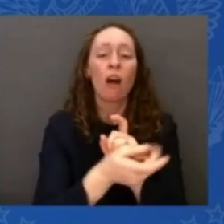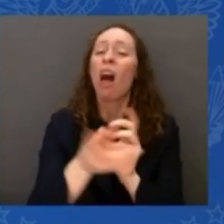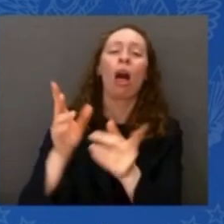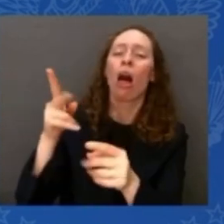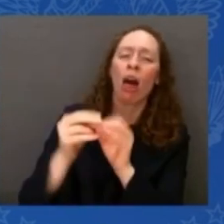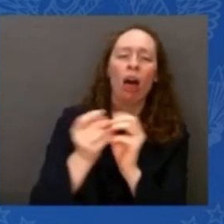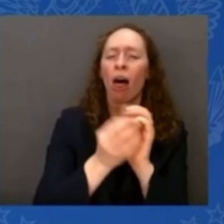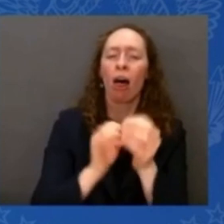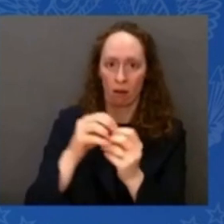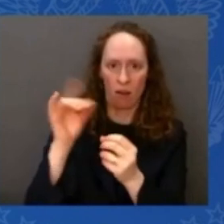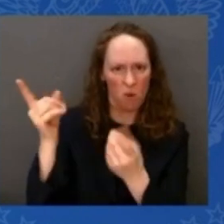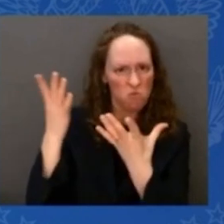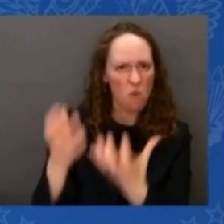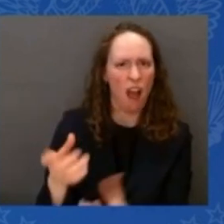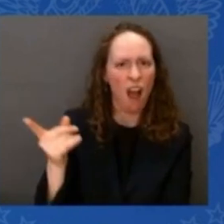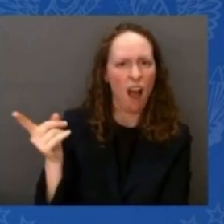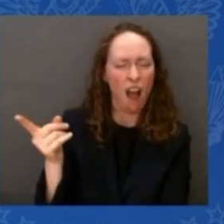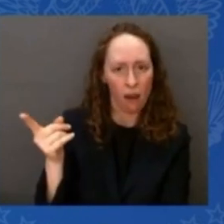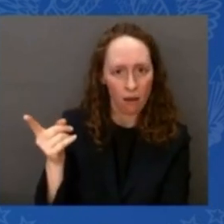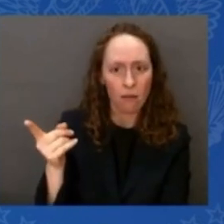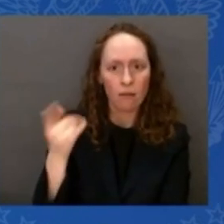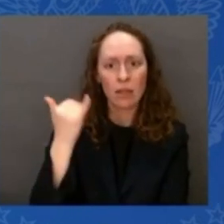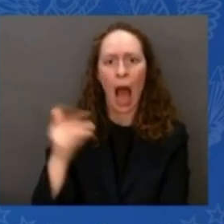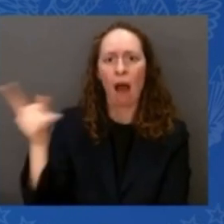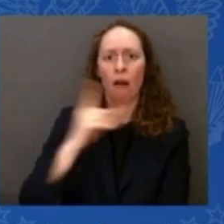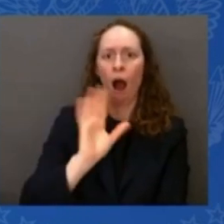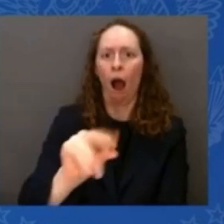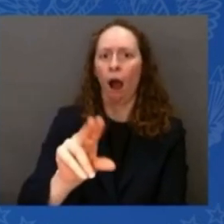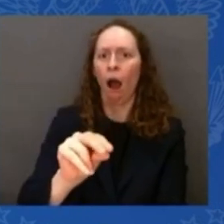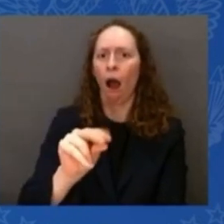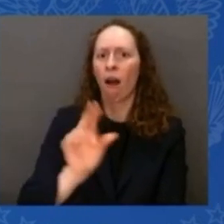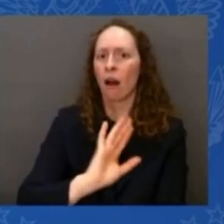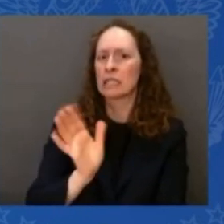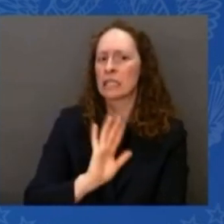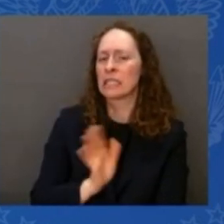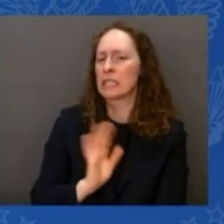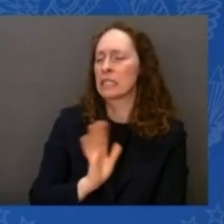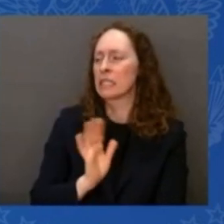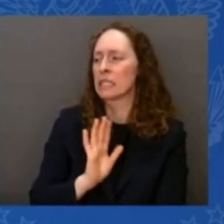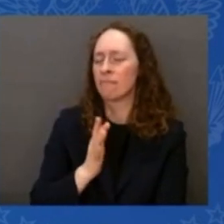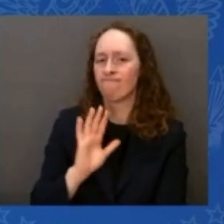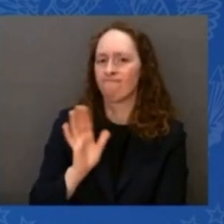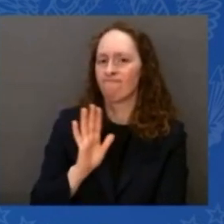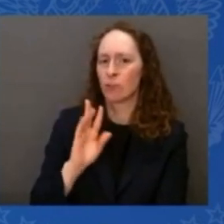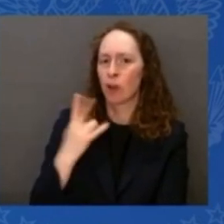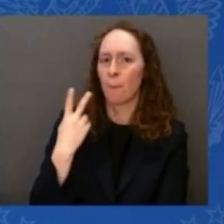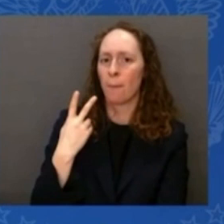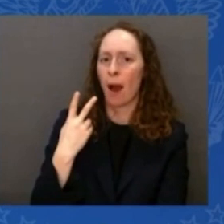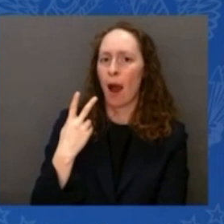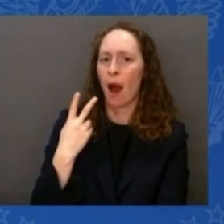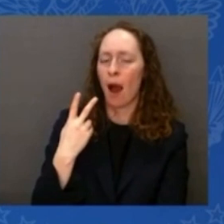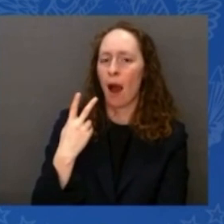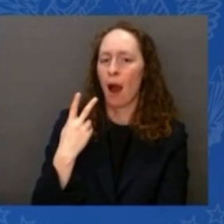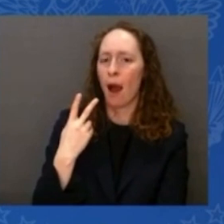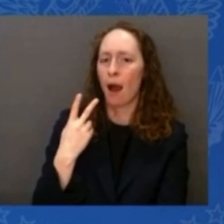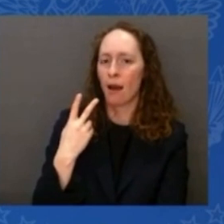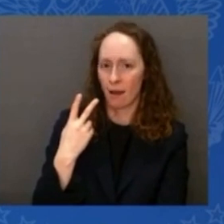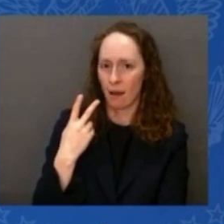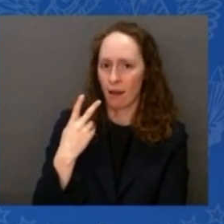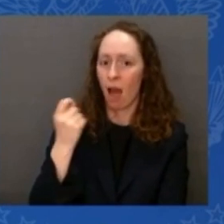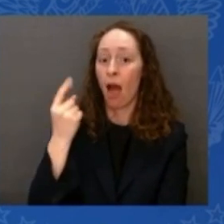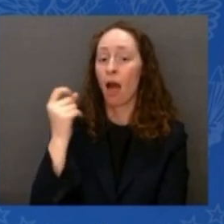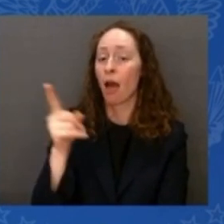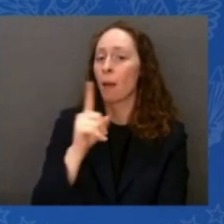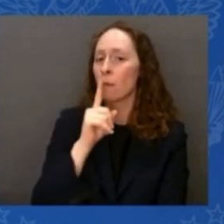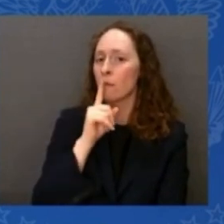that. Although I noticed he didn't say never mind about Medicaid and the Affordable Care Act. They're still in the chopping